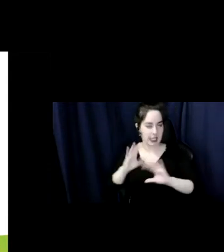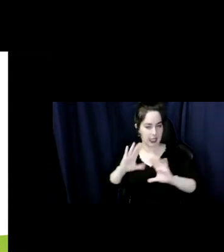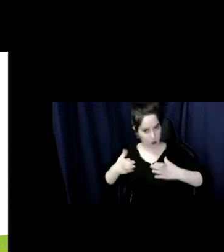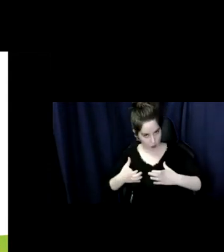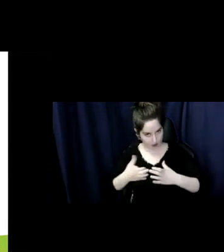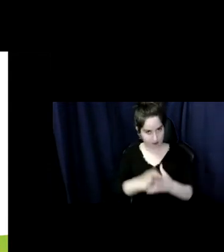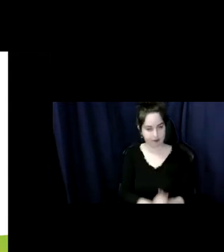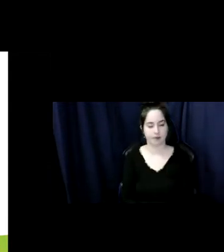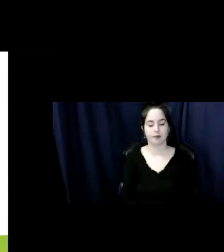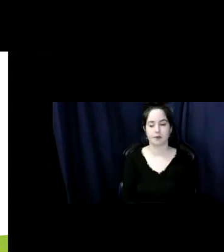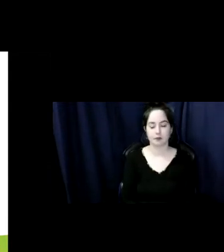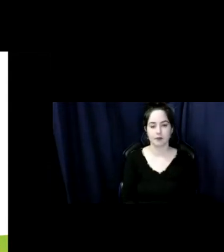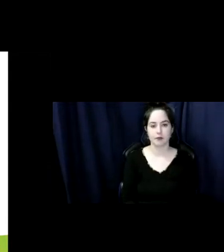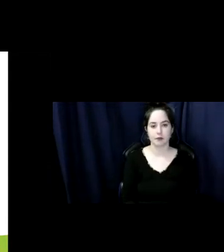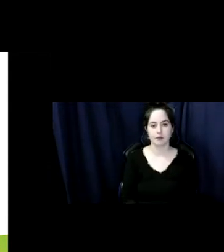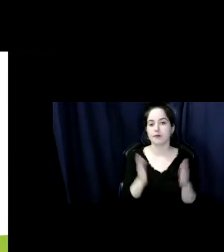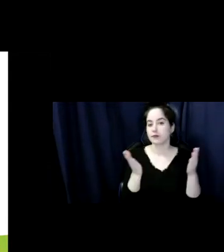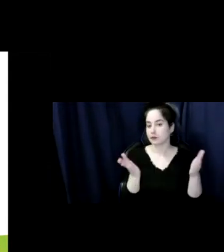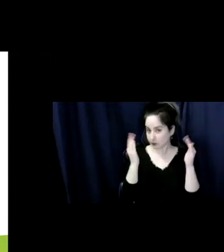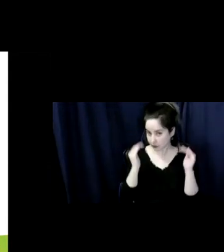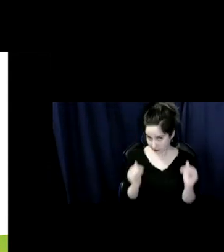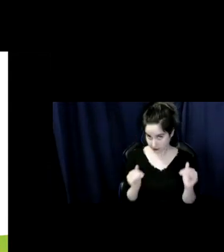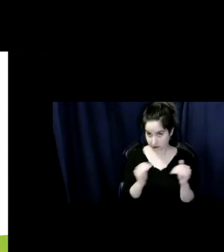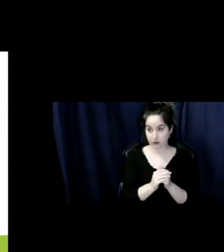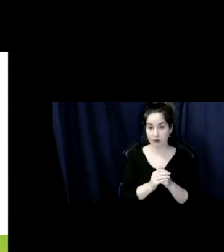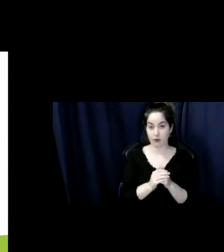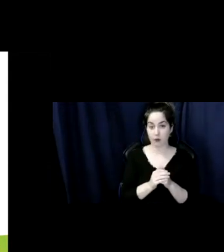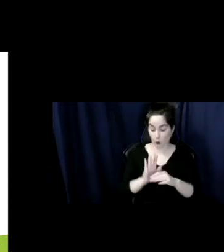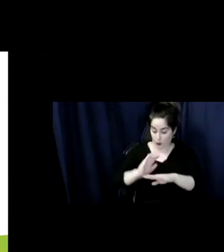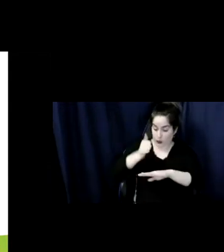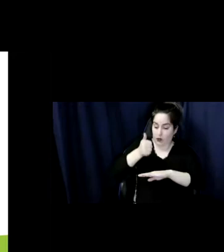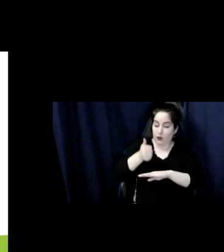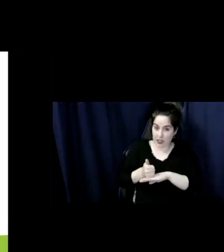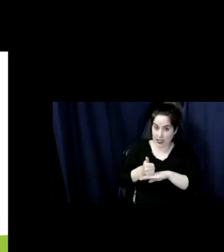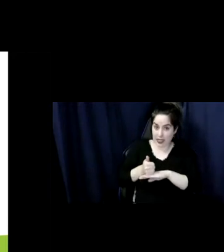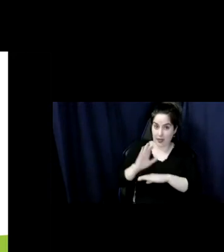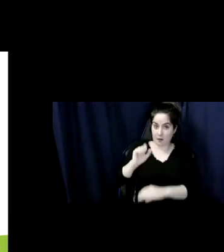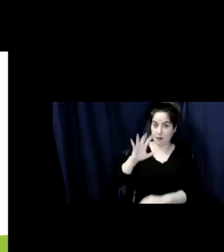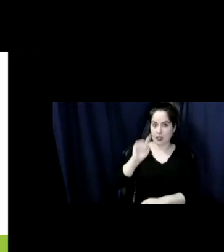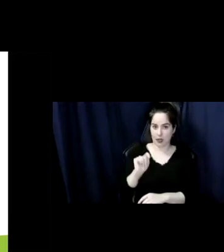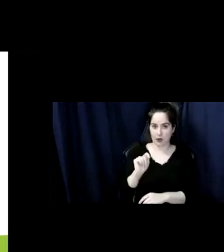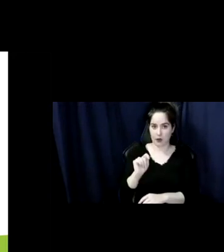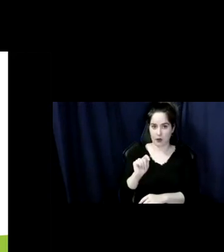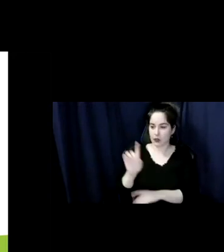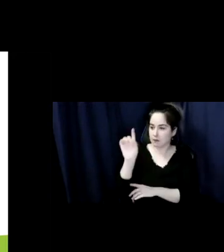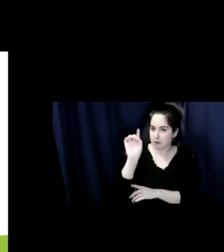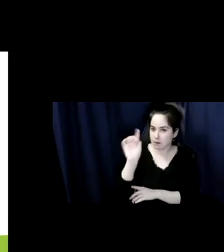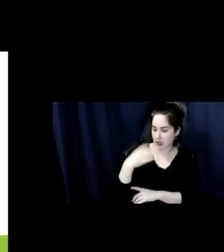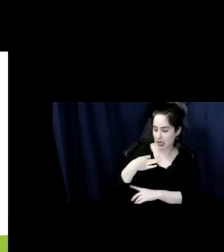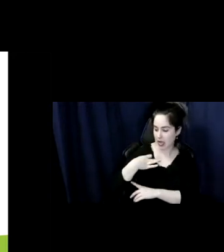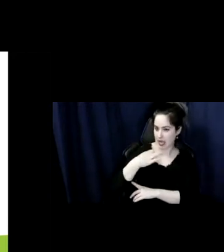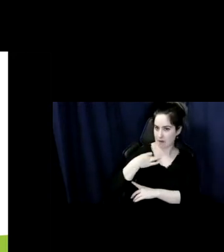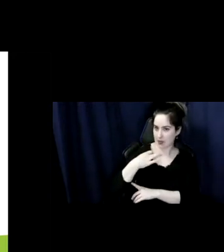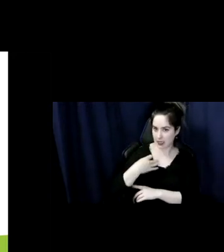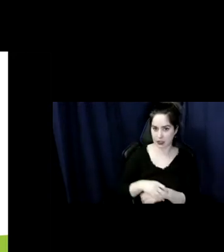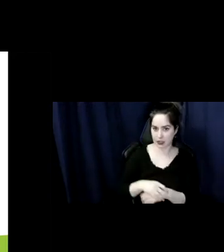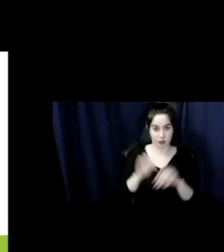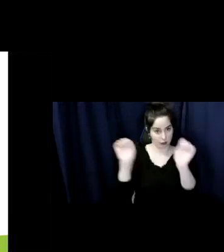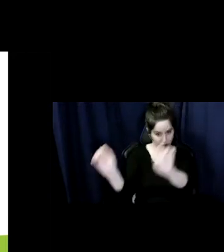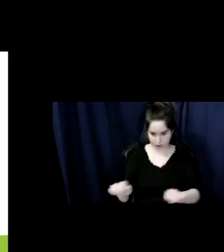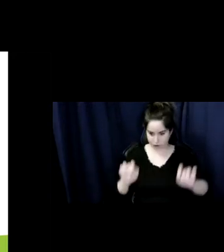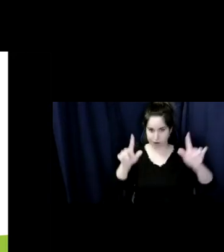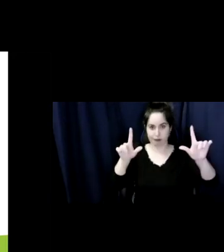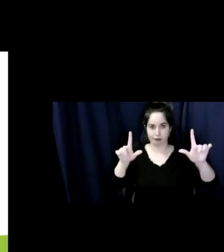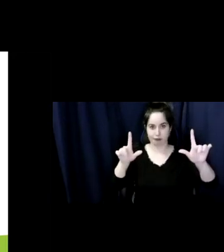the next piece that you want to do is, once you've opened your account, is to click on that Animating Toronto Parks Grant application. Just open it up and